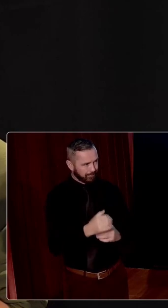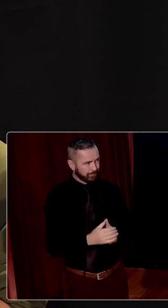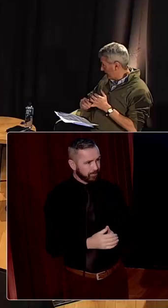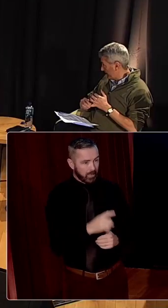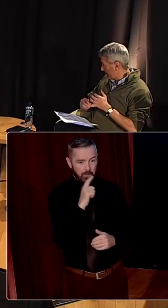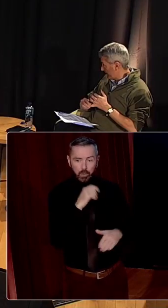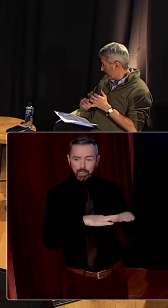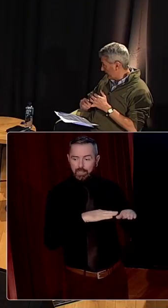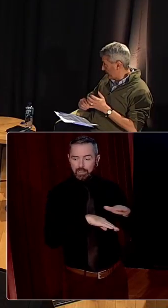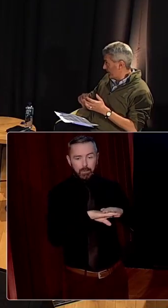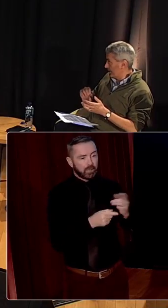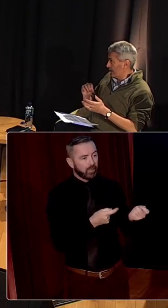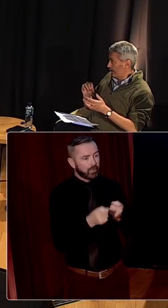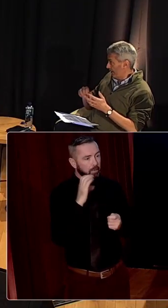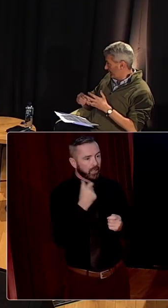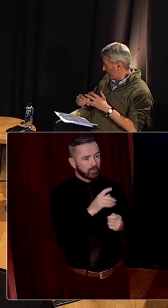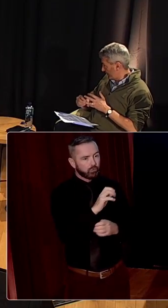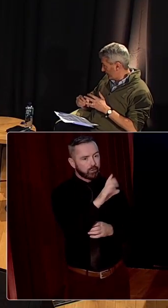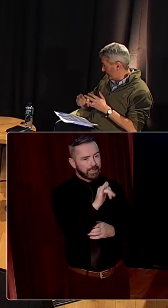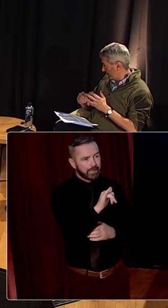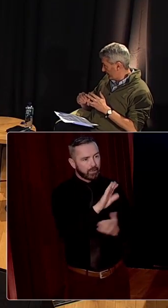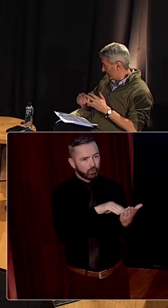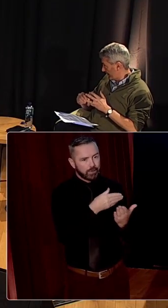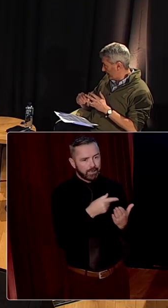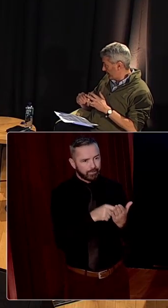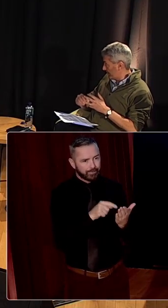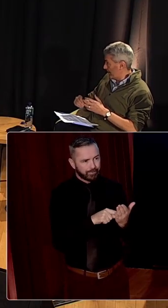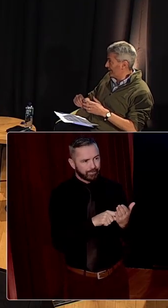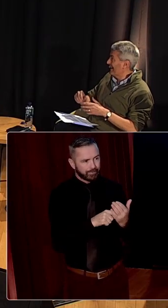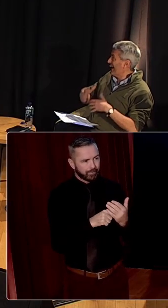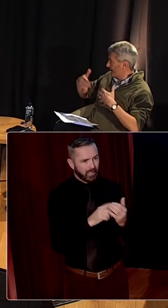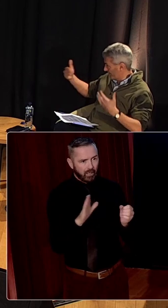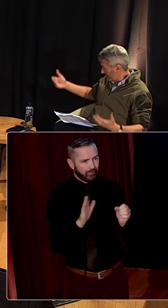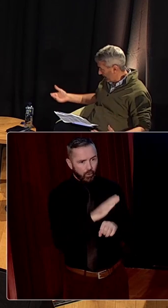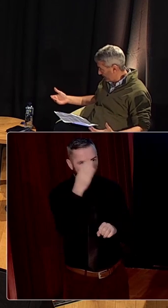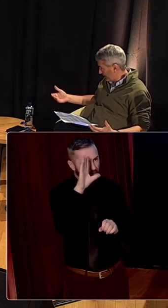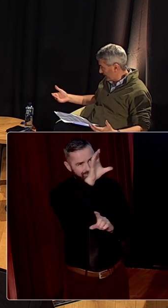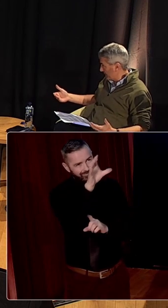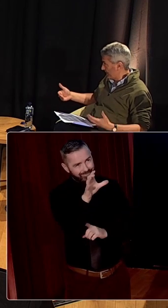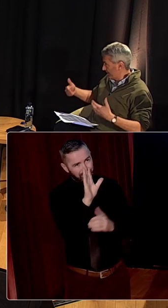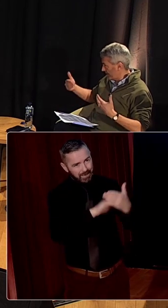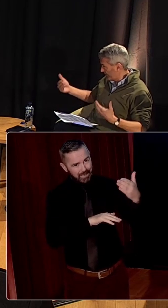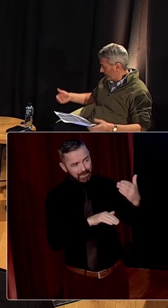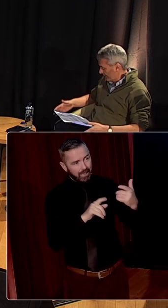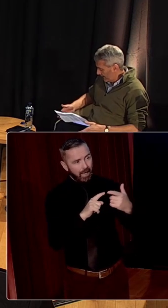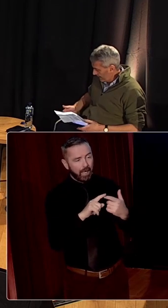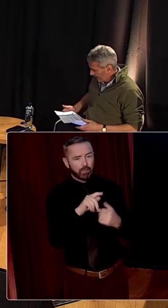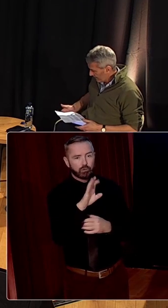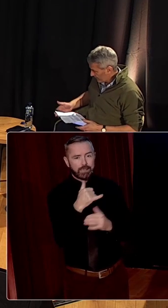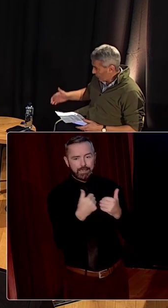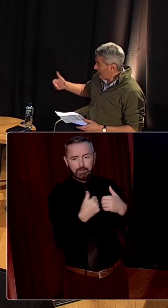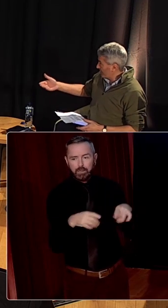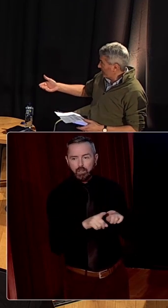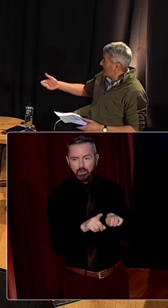a limited sovereignty because of the terms of the treaty. Obviously partition means it doesn't extend to the entire Ireland. And obviously you have the treaty split and all the